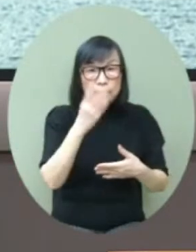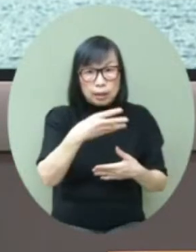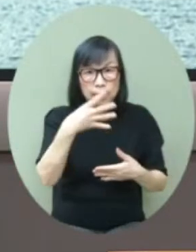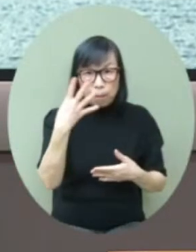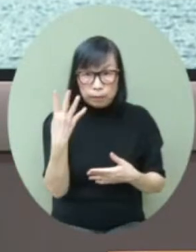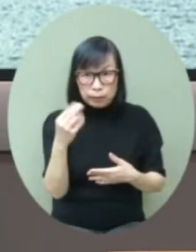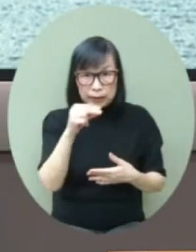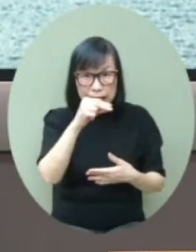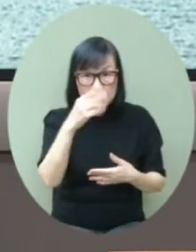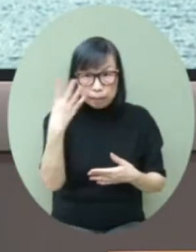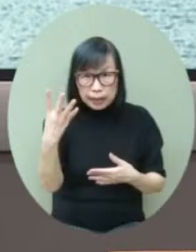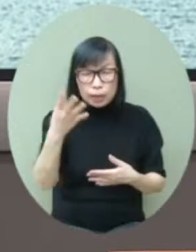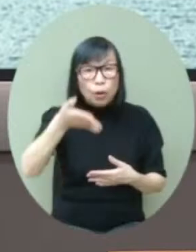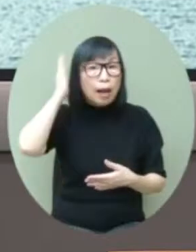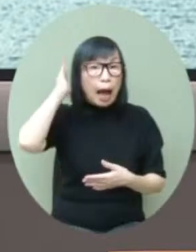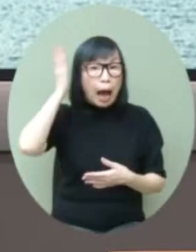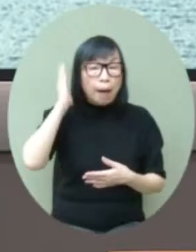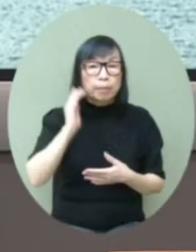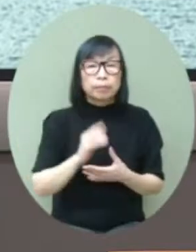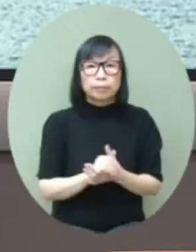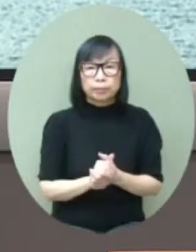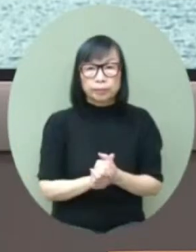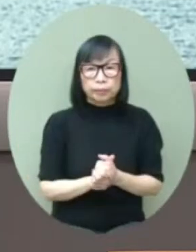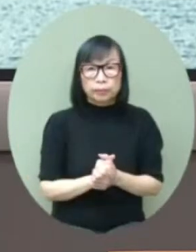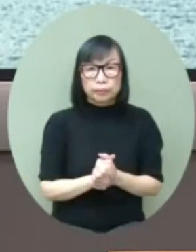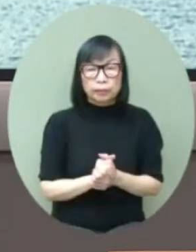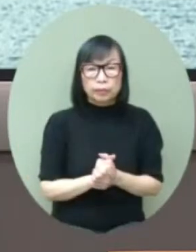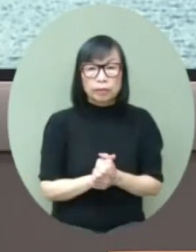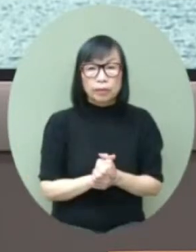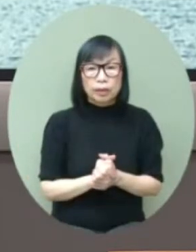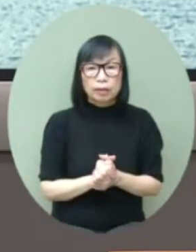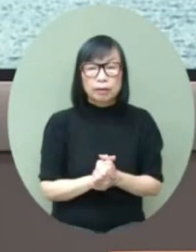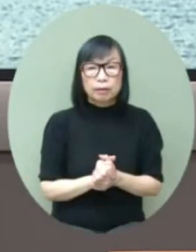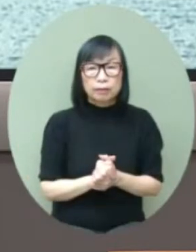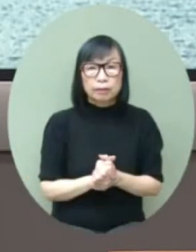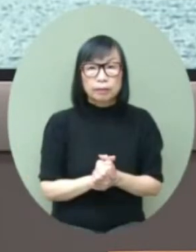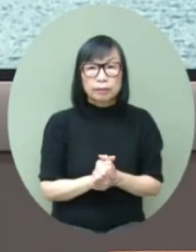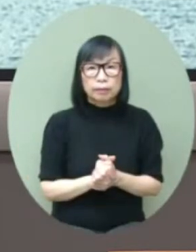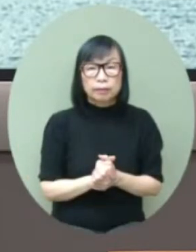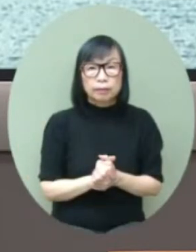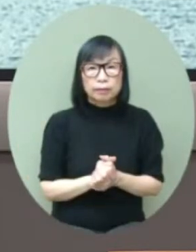a 74-year-old male.